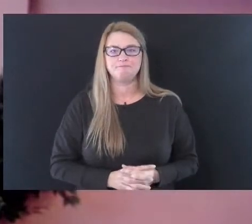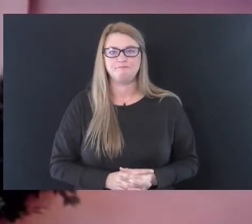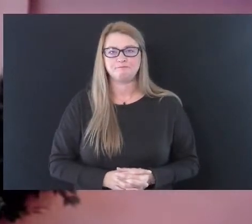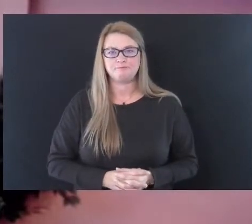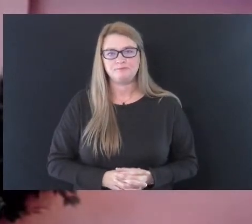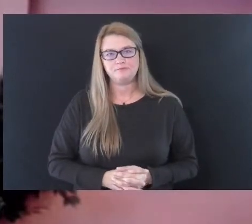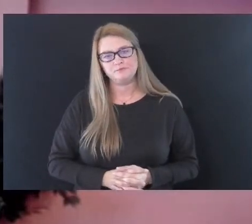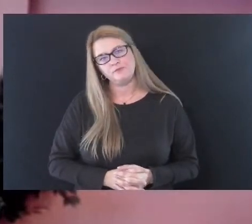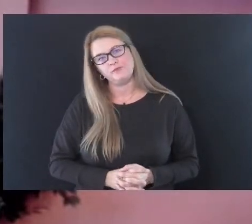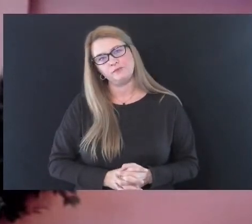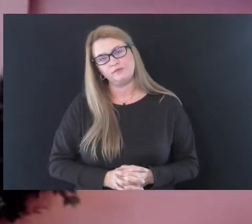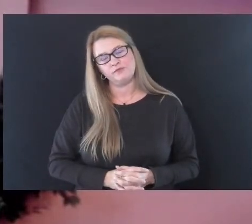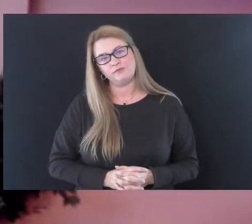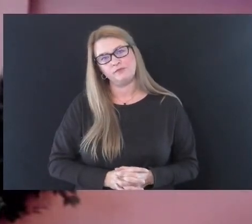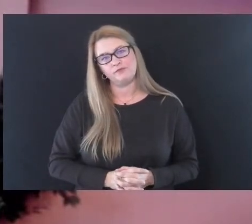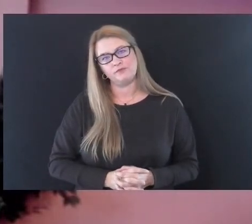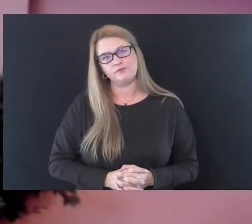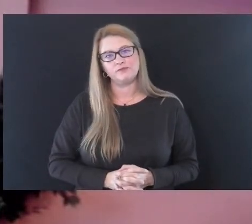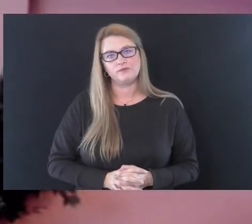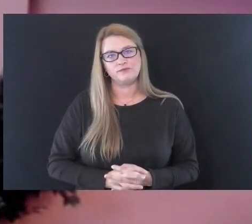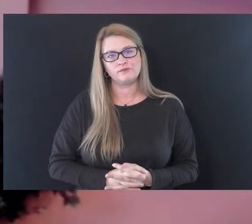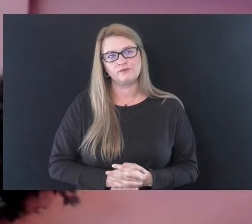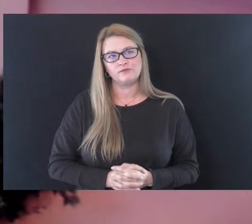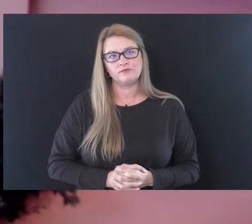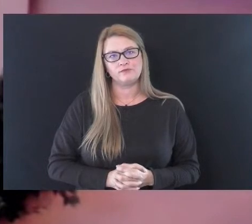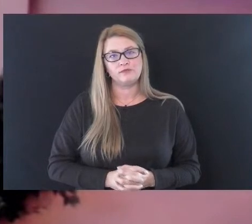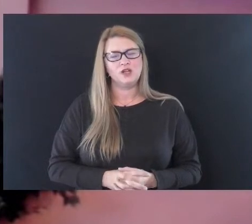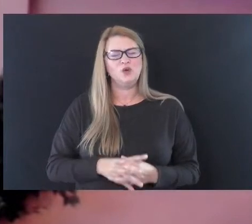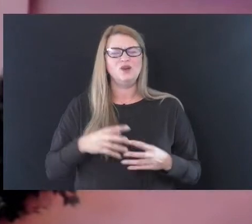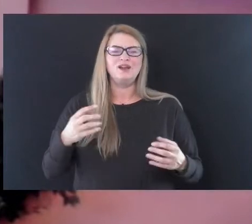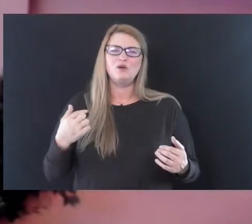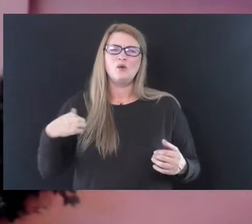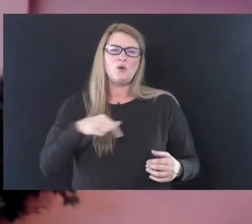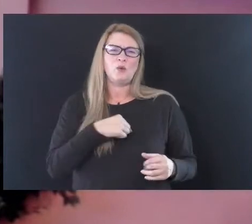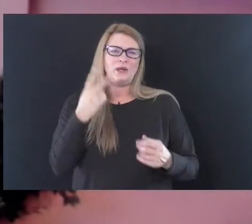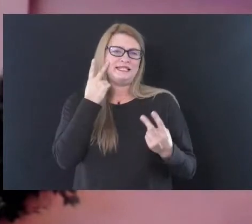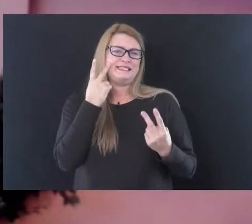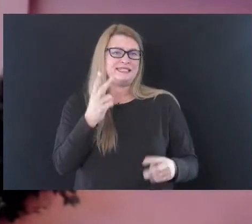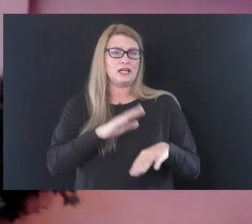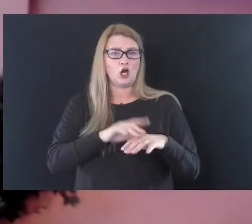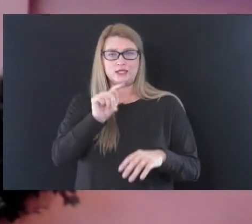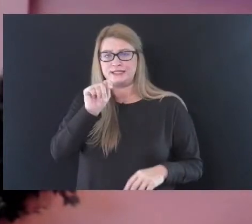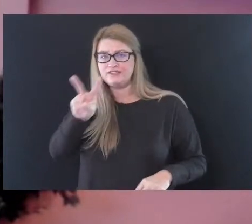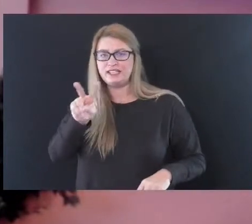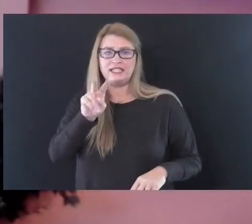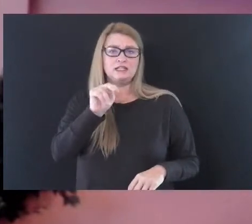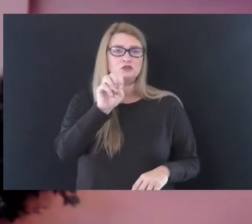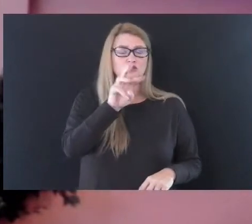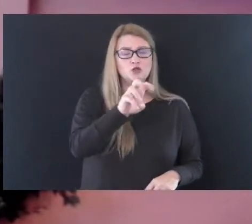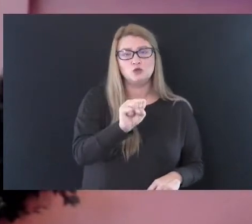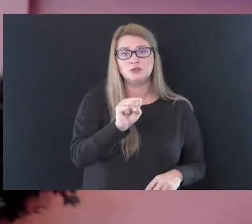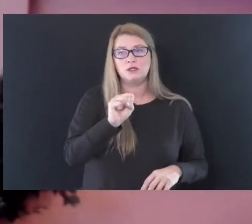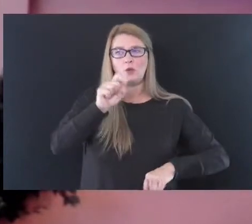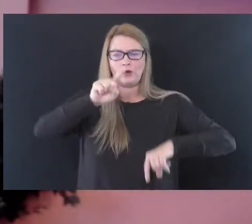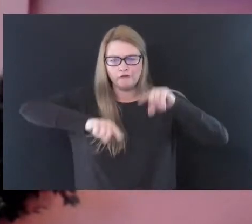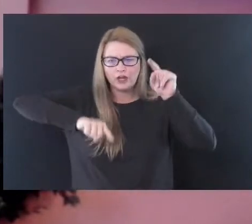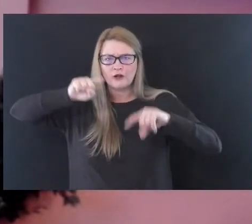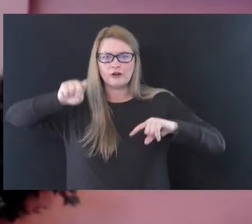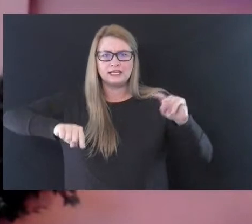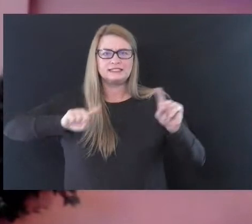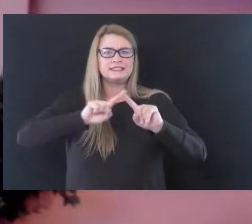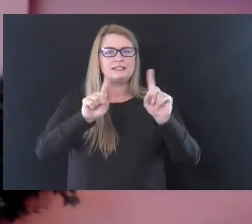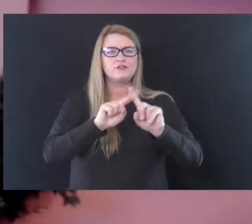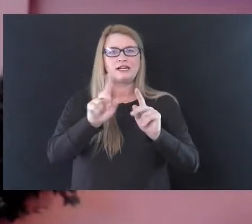you read in the papers and on the news, there are variant viruses out there, we know that